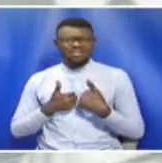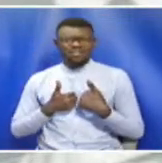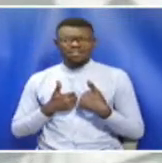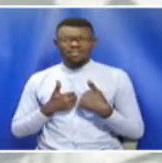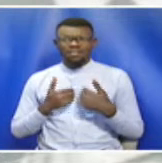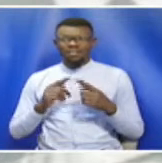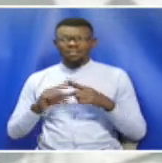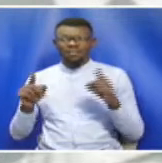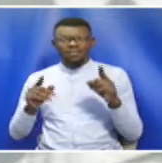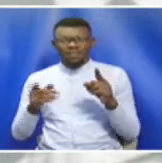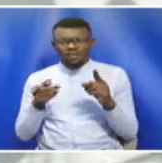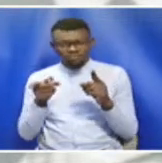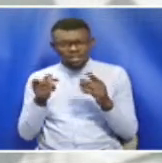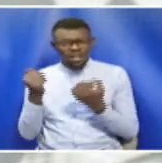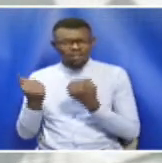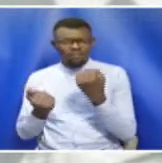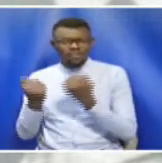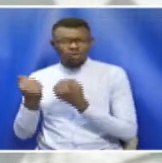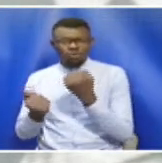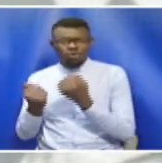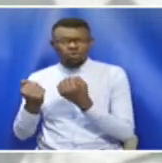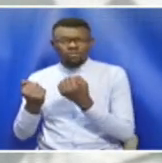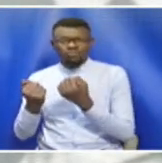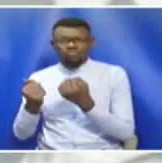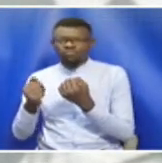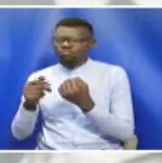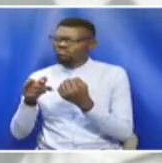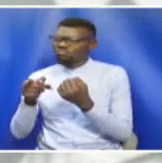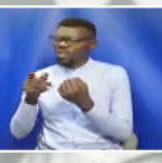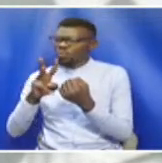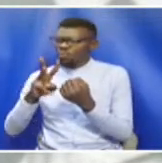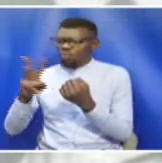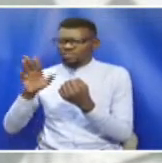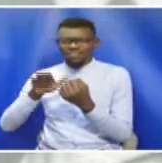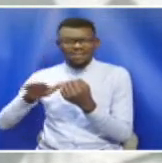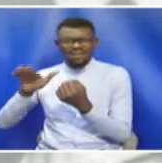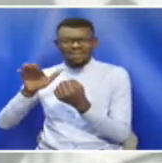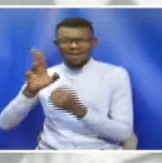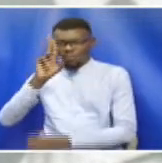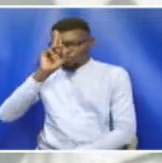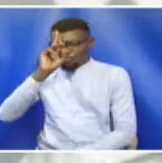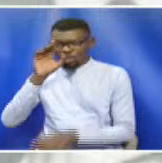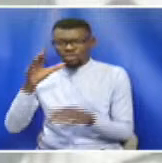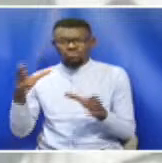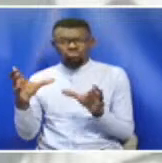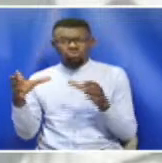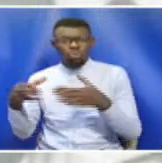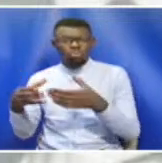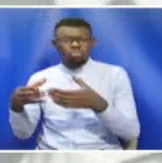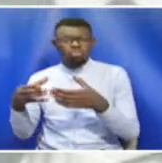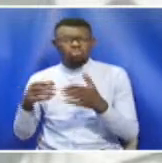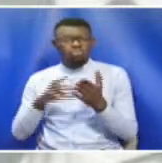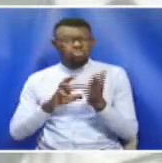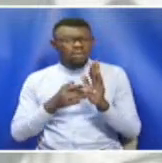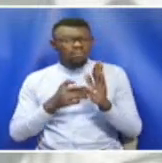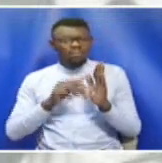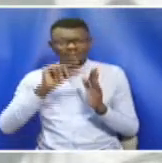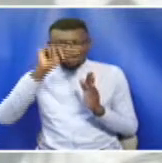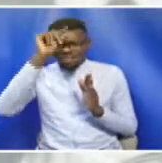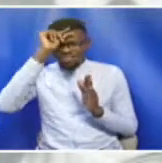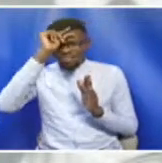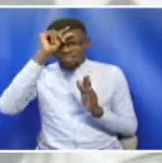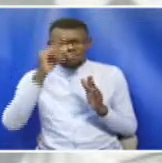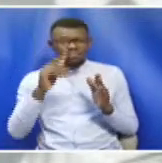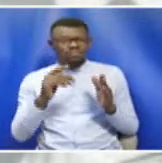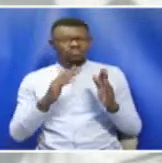vehicle was attached to the Western Provincial Police Headquarters in Kakamega, will the government assure this house